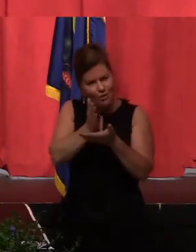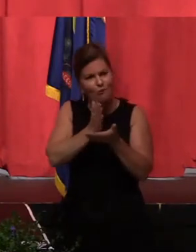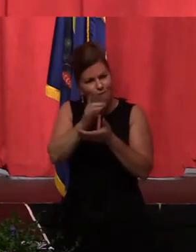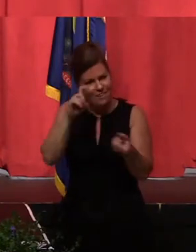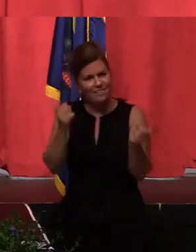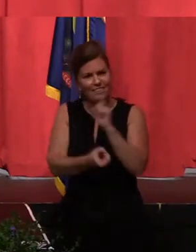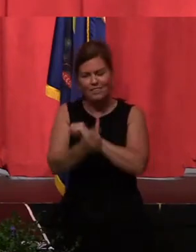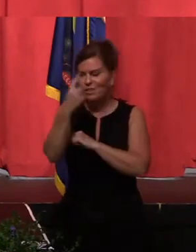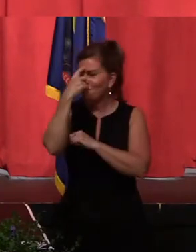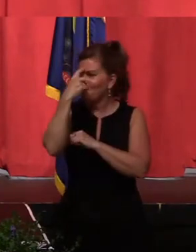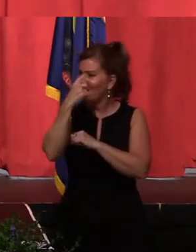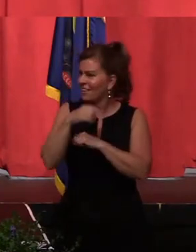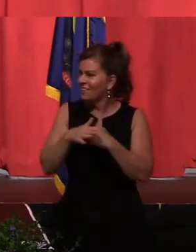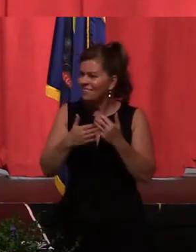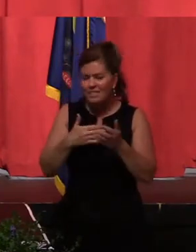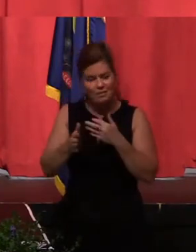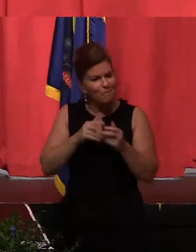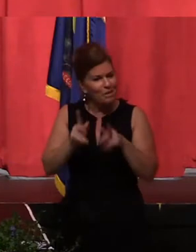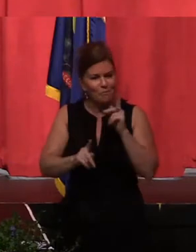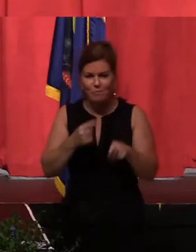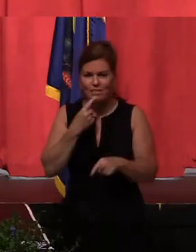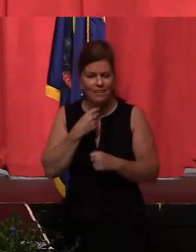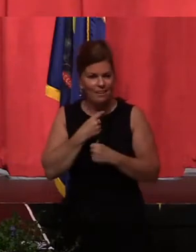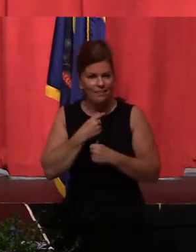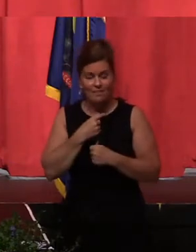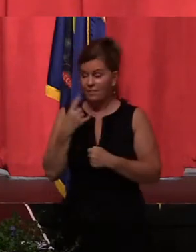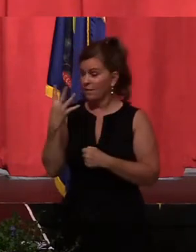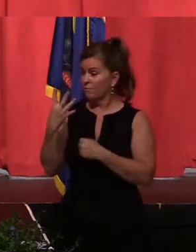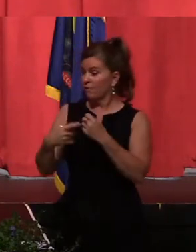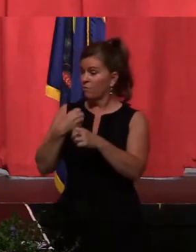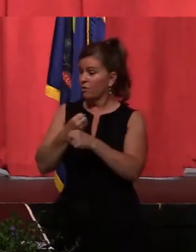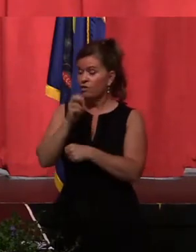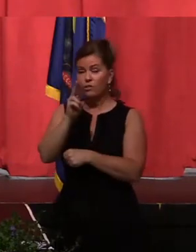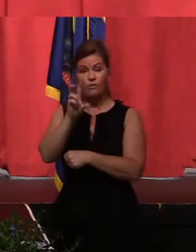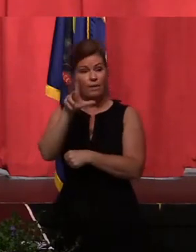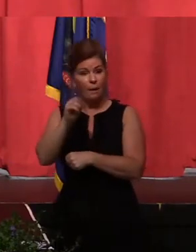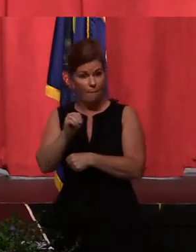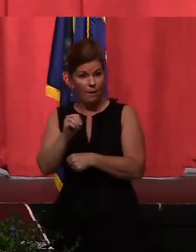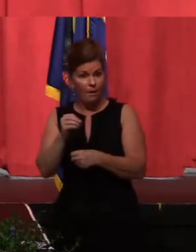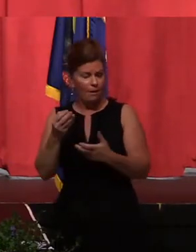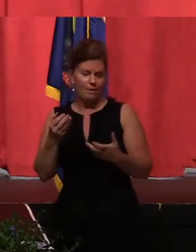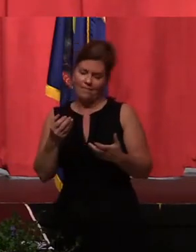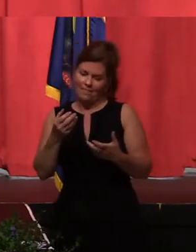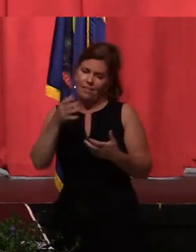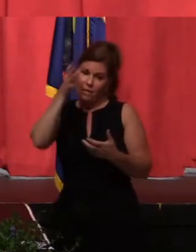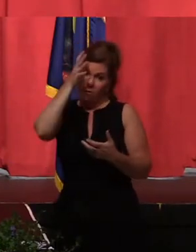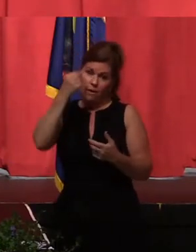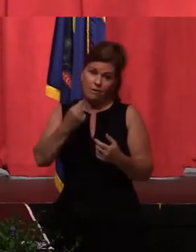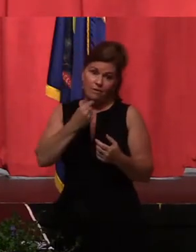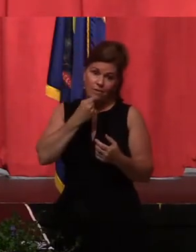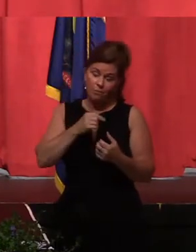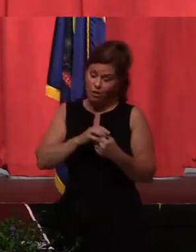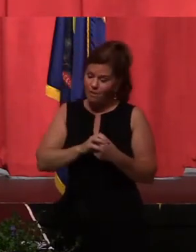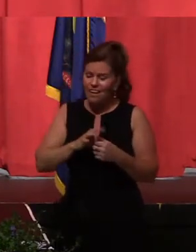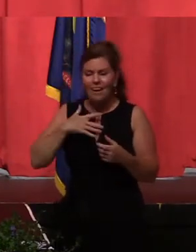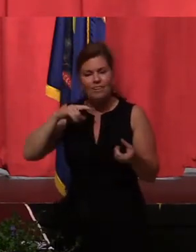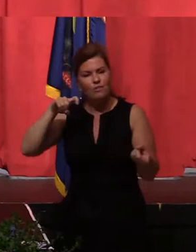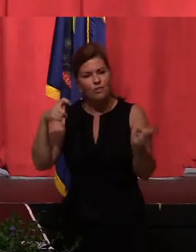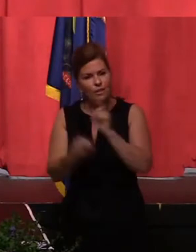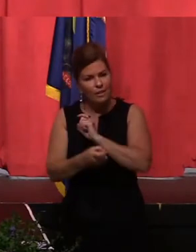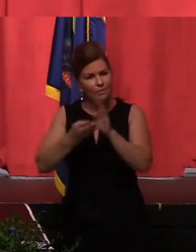mind. During my 4 years at UVM, and much to my father's chagrin, I changed my major